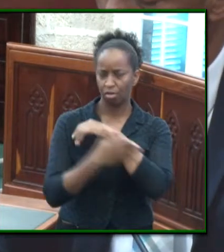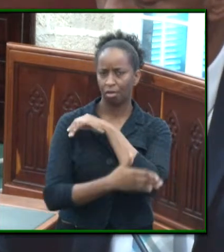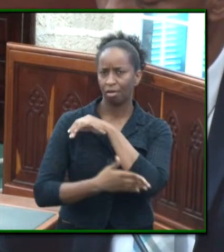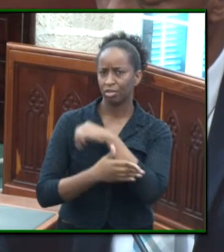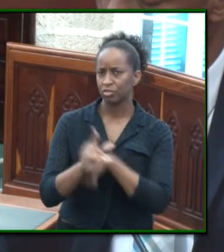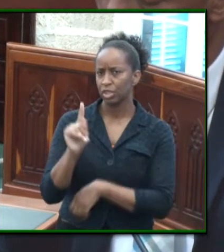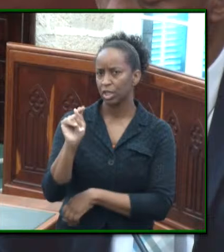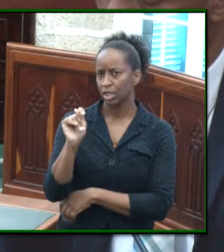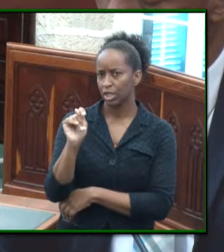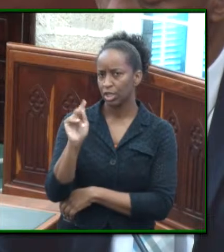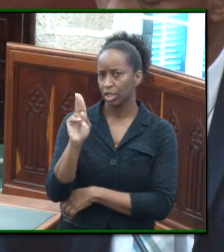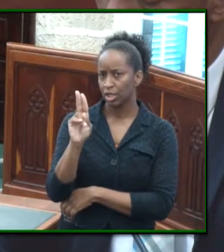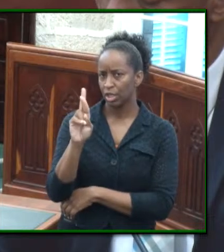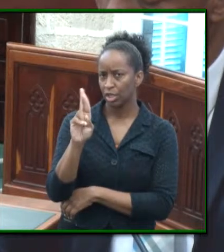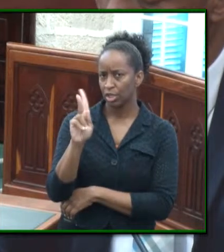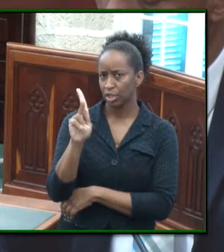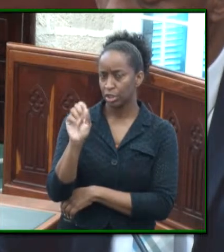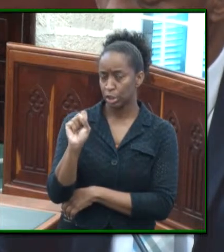in Barbados.